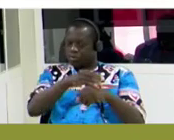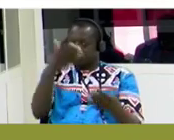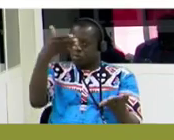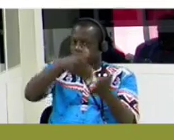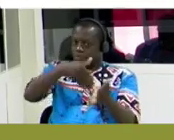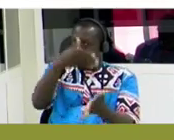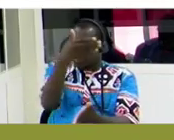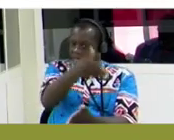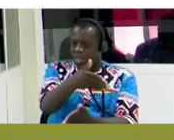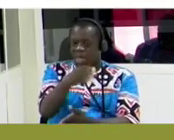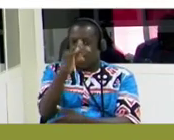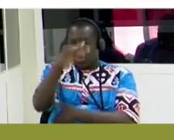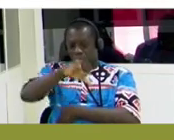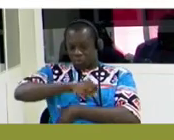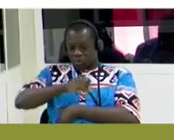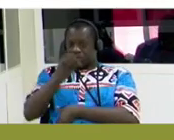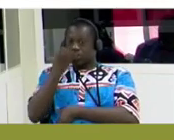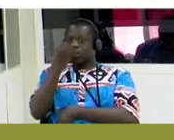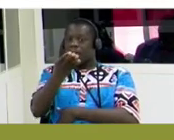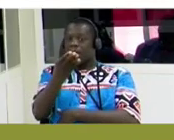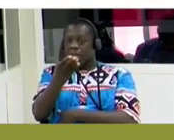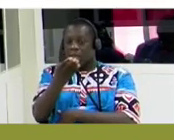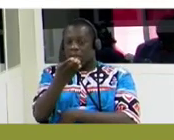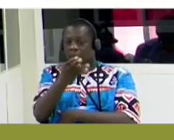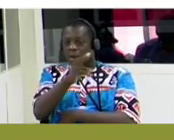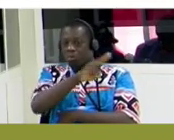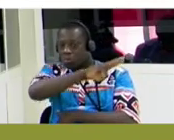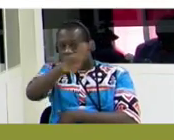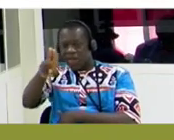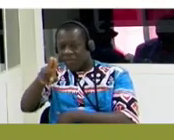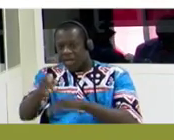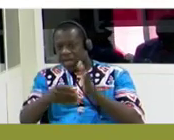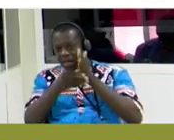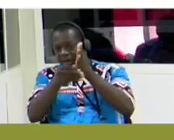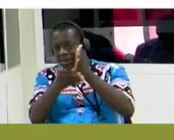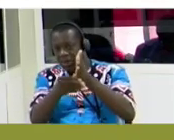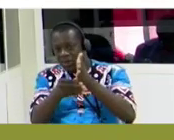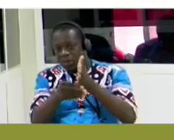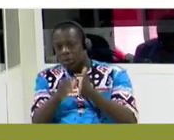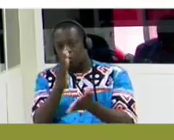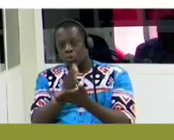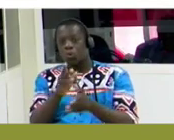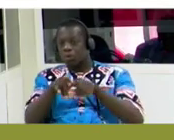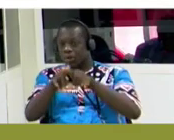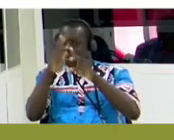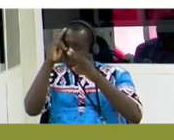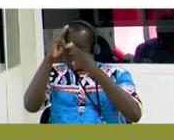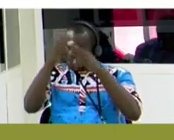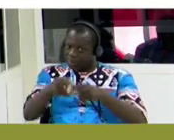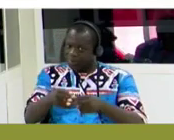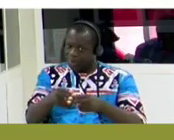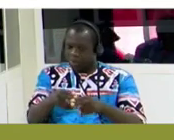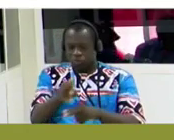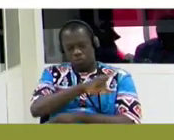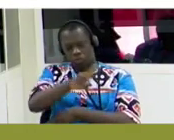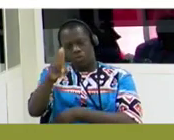it, with due respect, that is not true. That is not true. He led us.